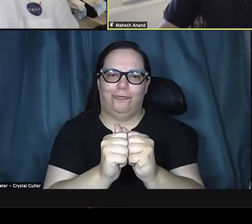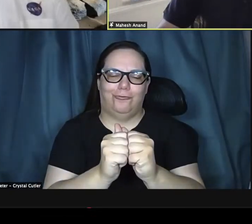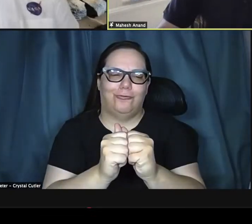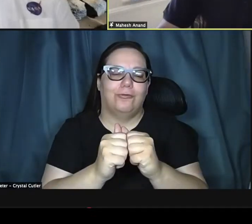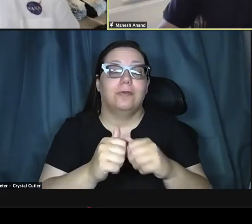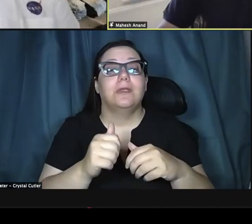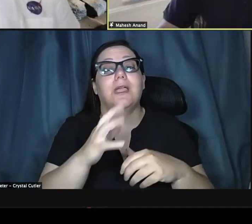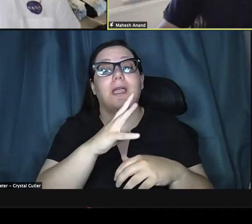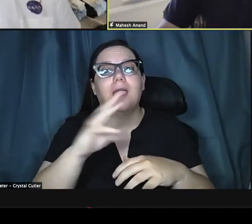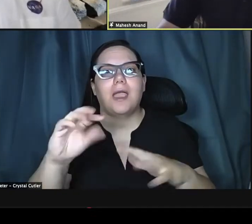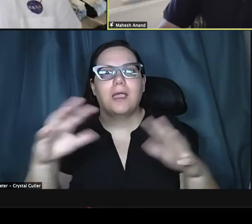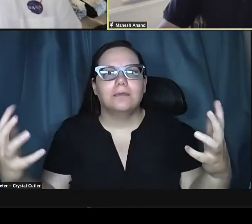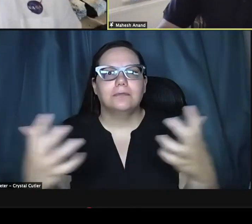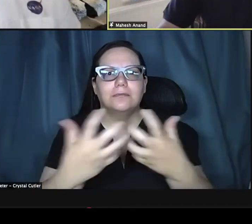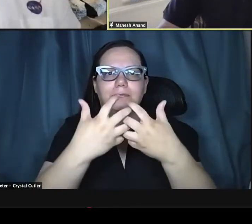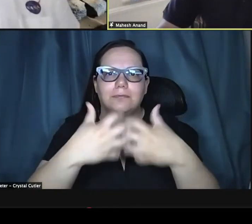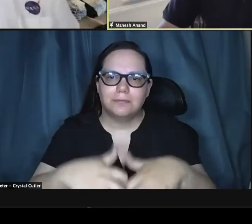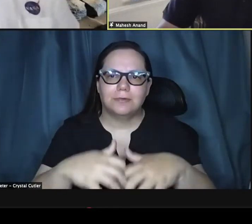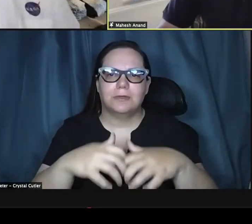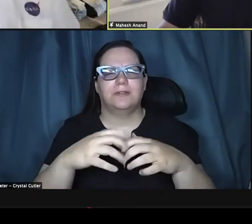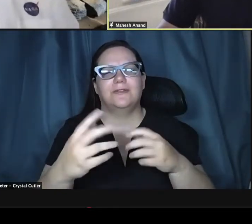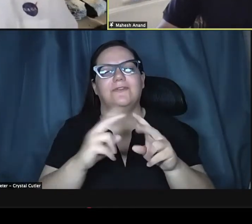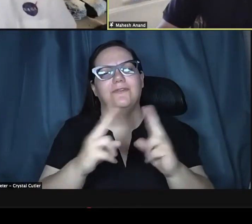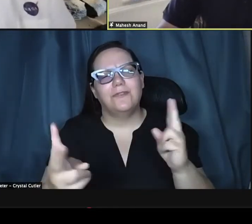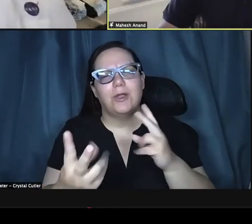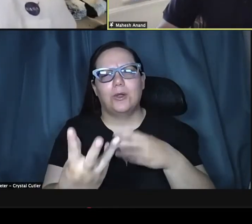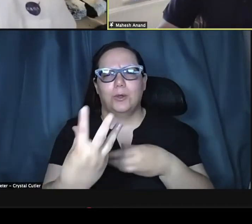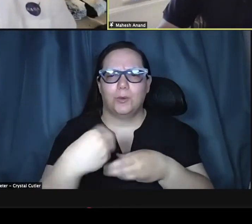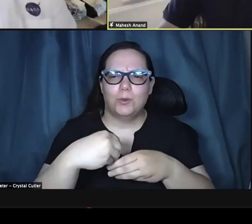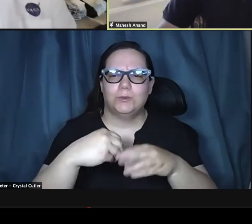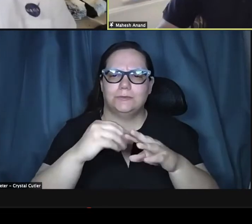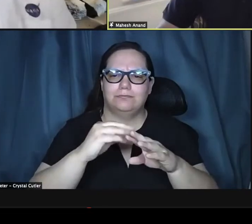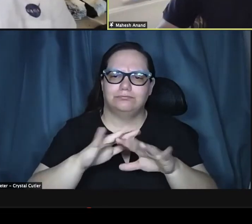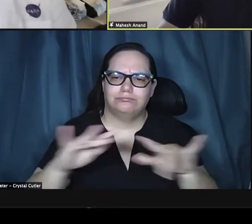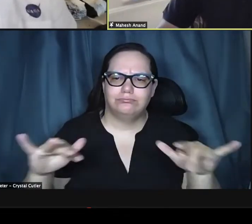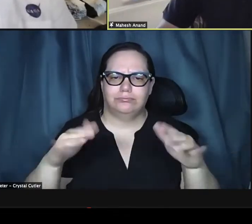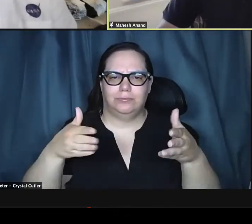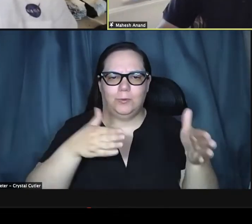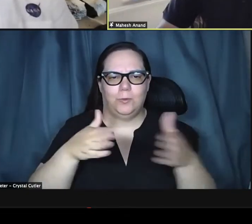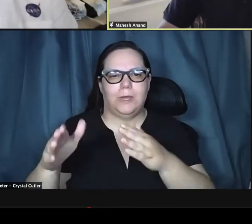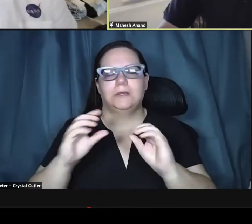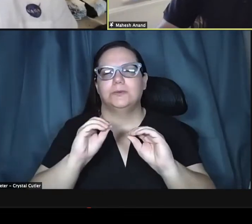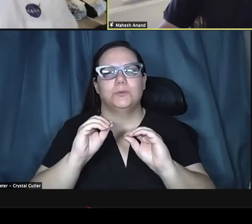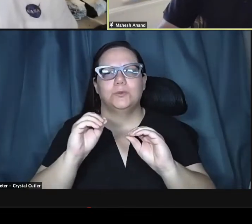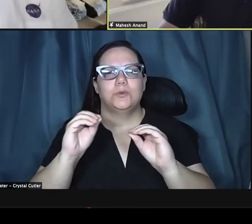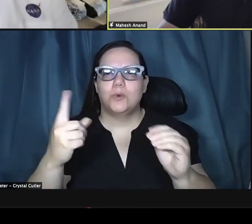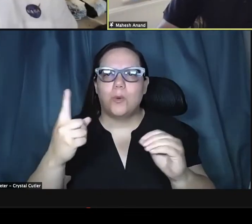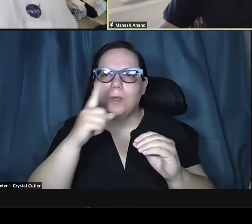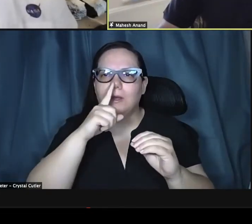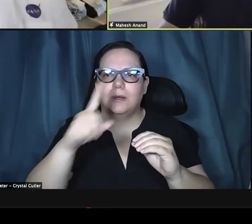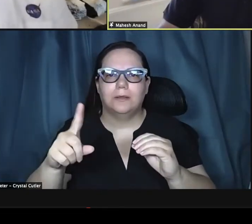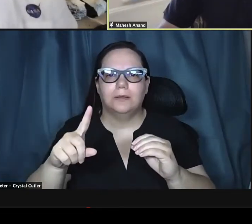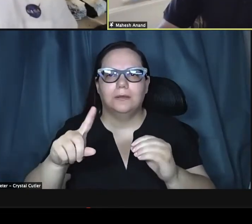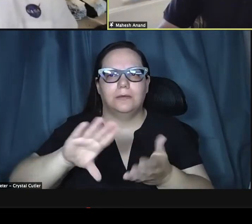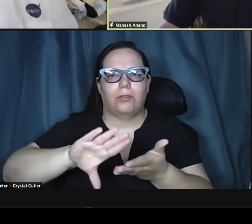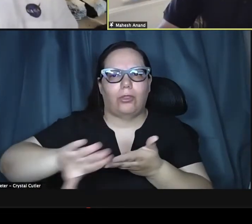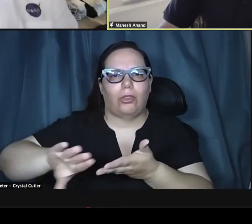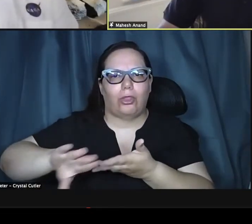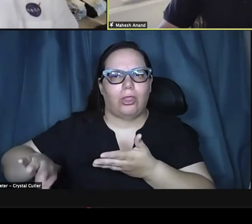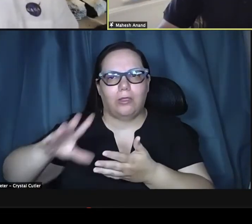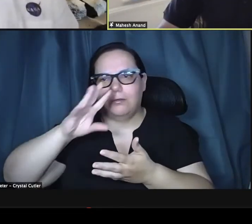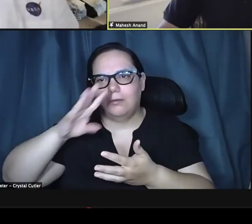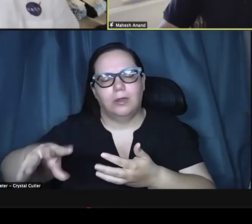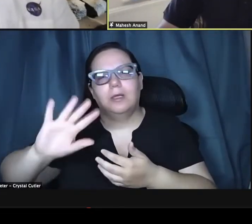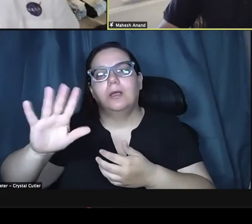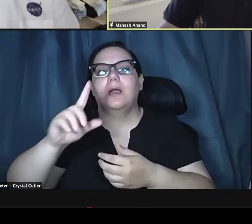together in a very inclusive way so that nobody is left behind. And I think as we go forward and we get